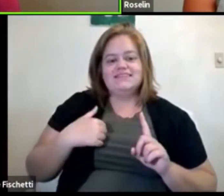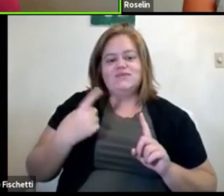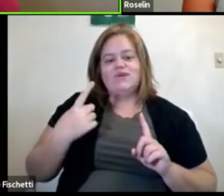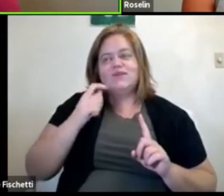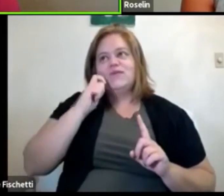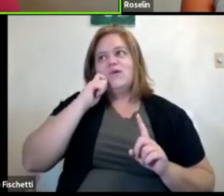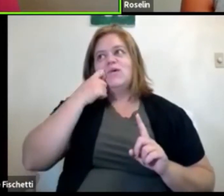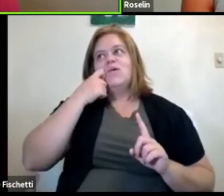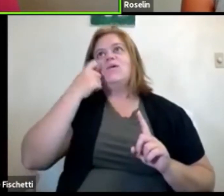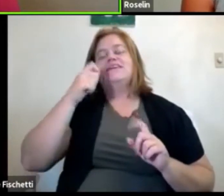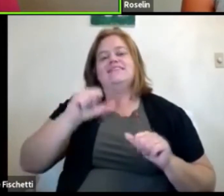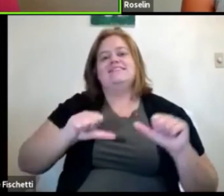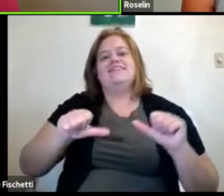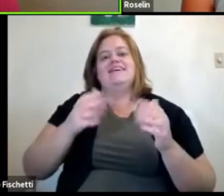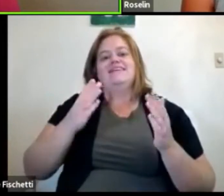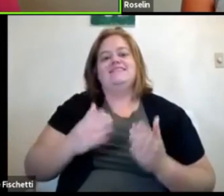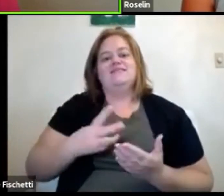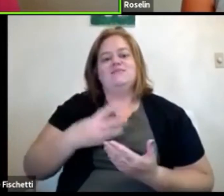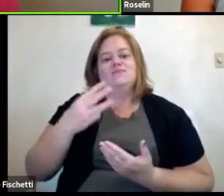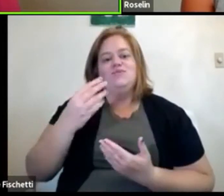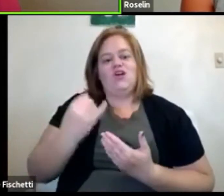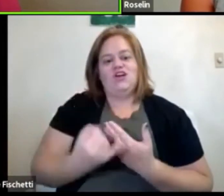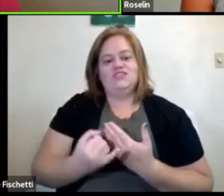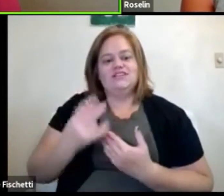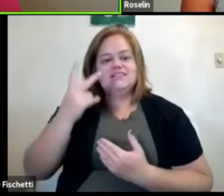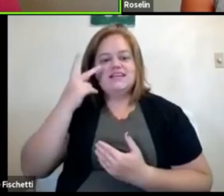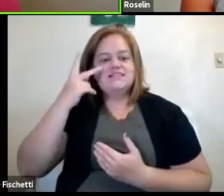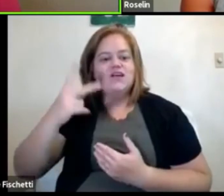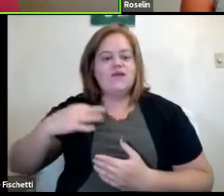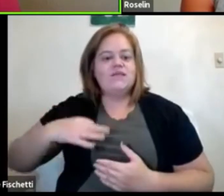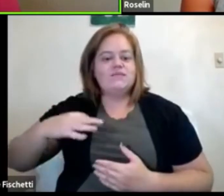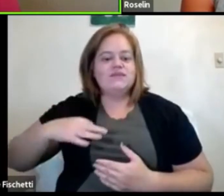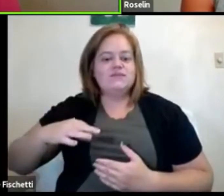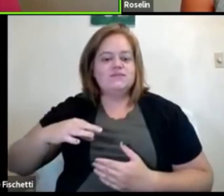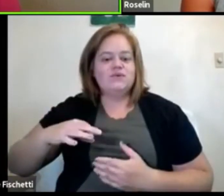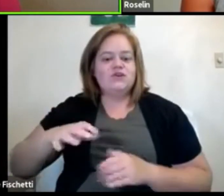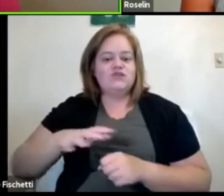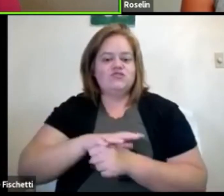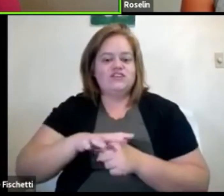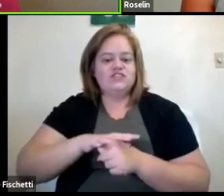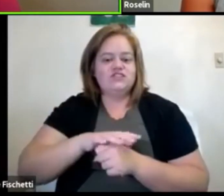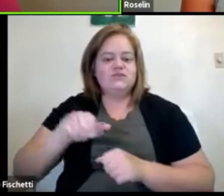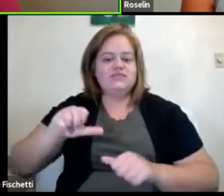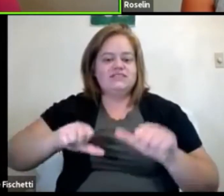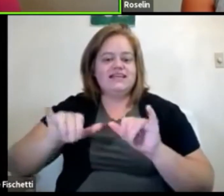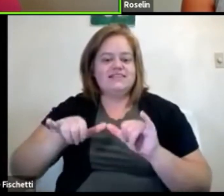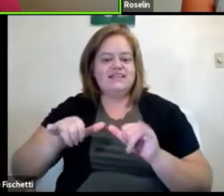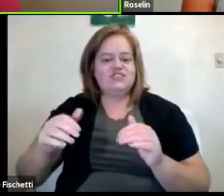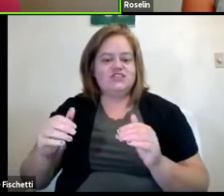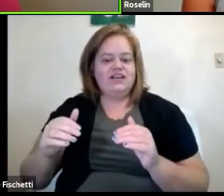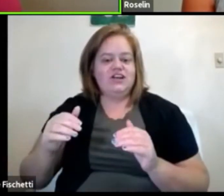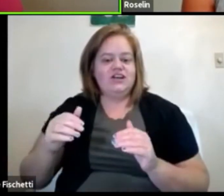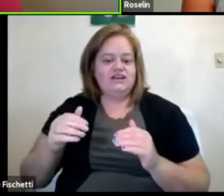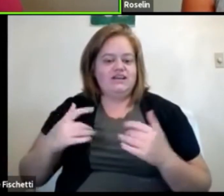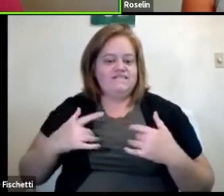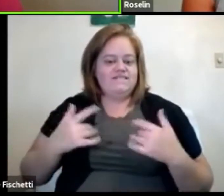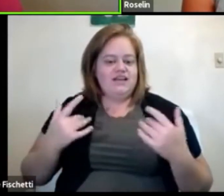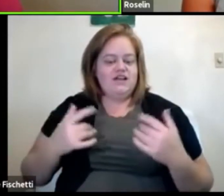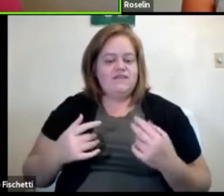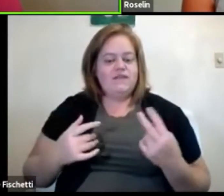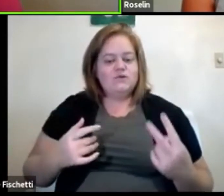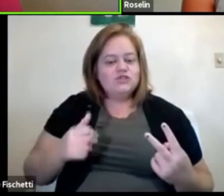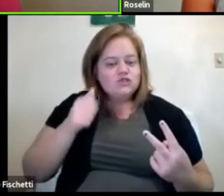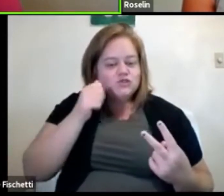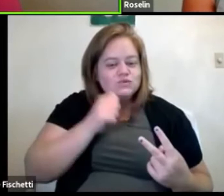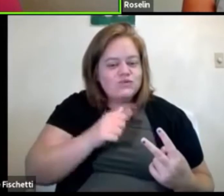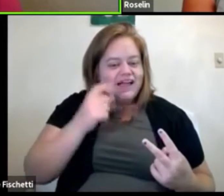science projects I saw at the Pittsburgh Regional Science and Engineering Fair a couple of years ago. It was two girls, I think they were in the 6th